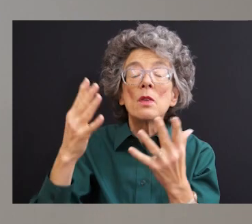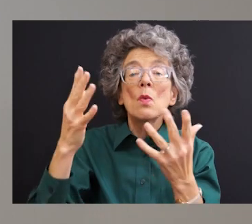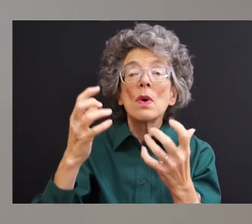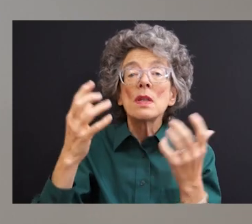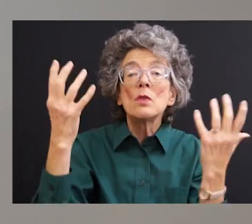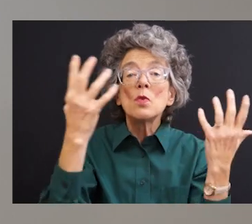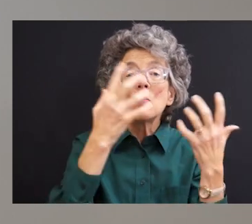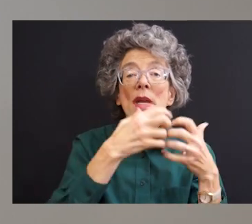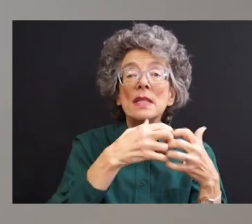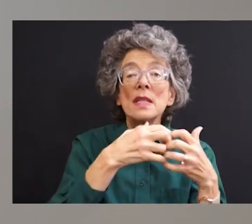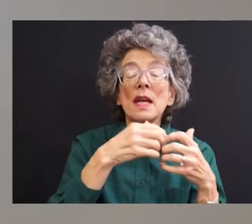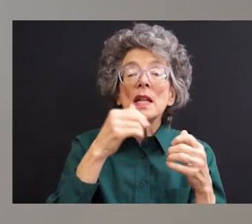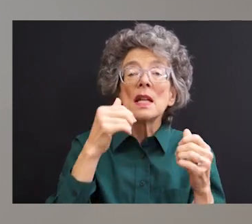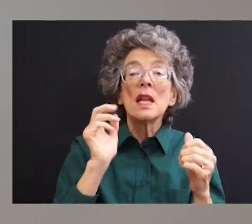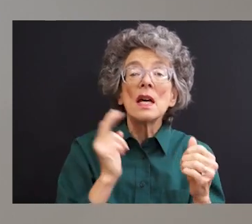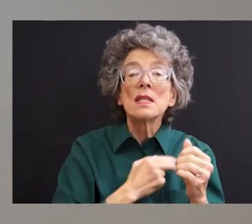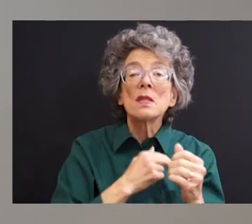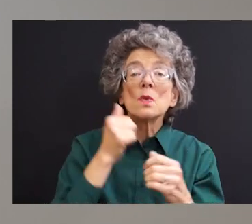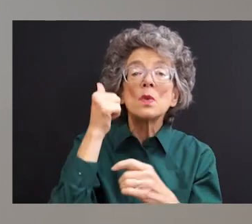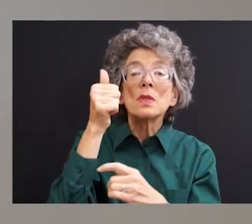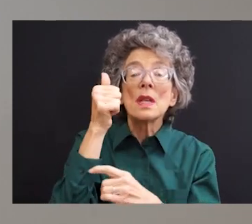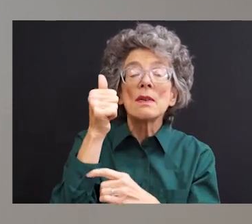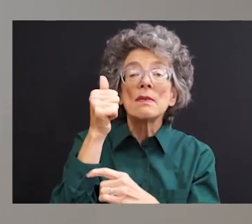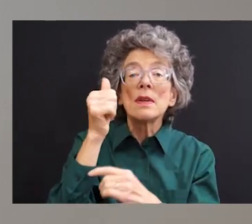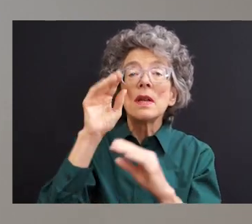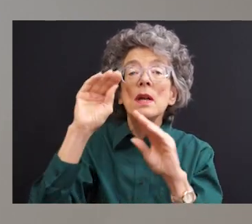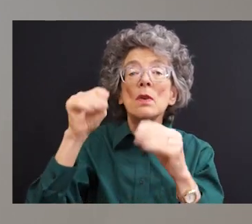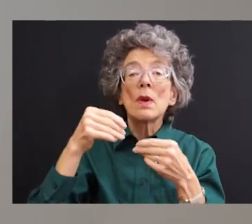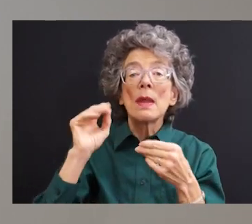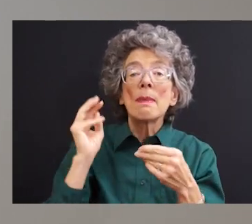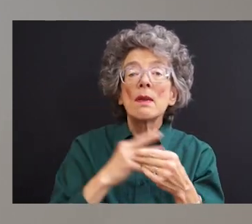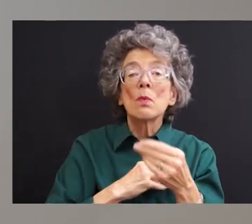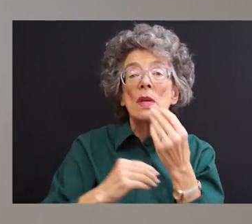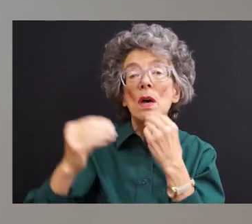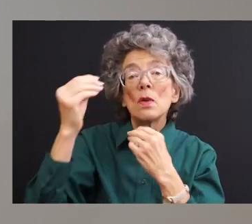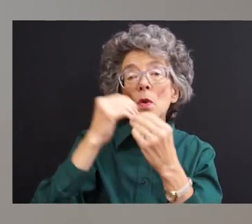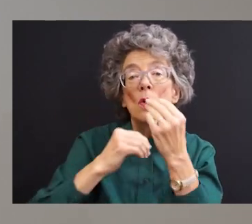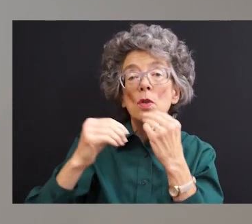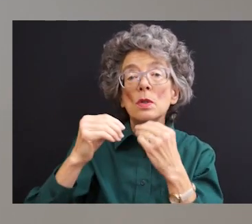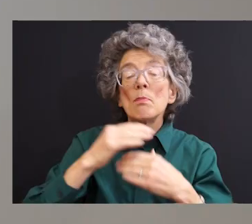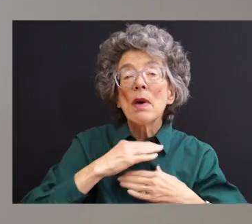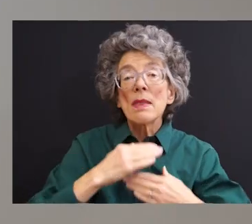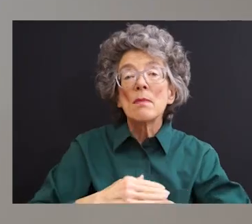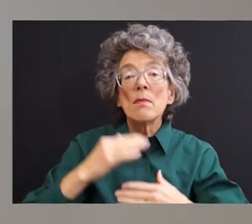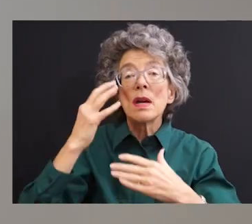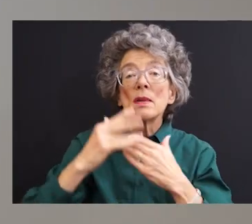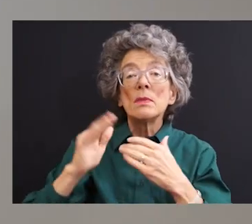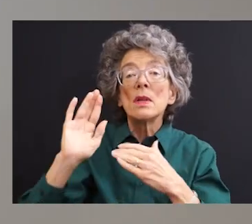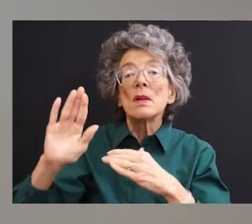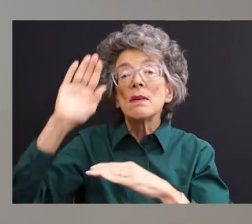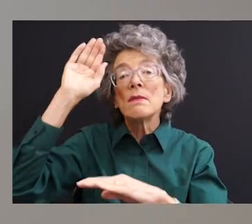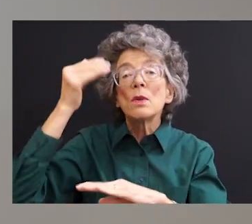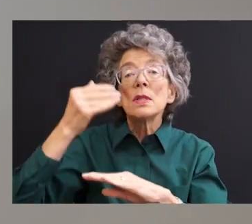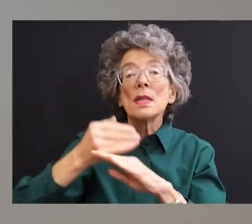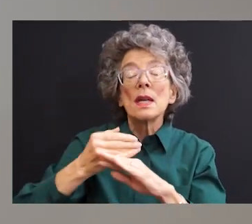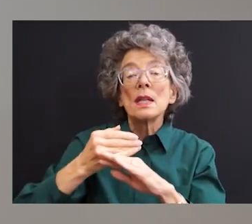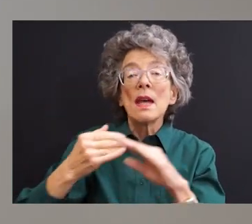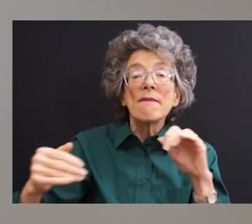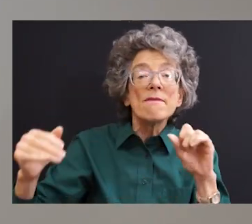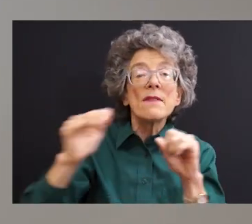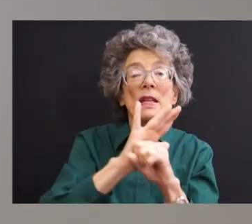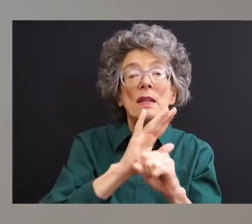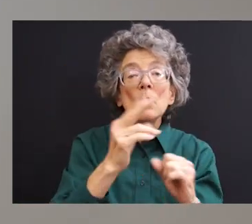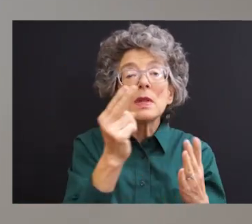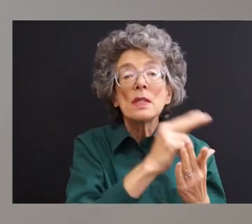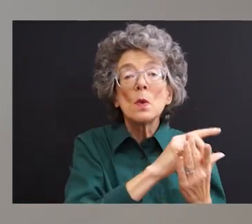to reconcile us to yourself. Grant that we, who are nourished by the body and blood of your Son, and filled